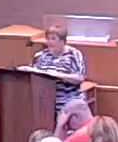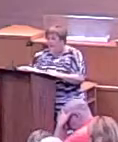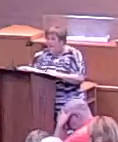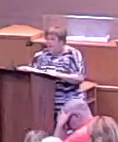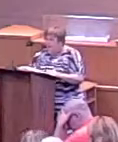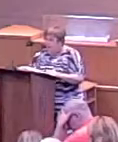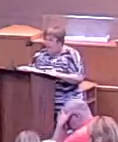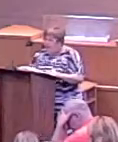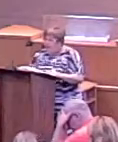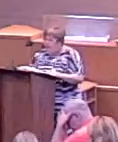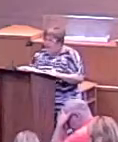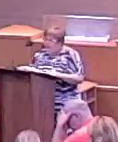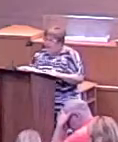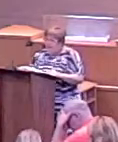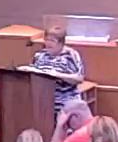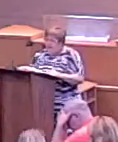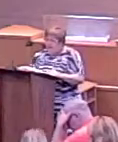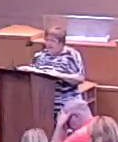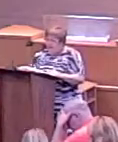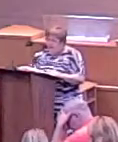Lord.